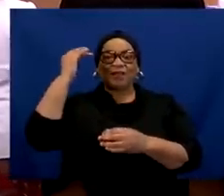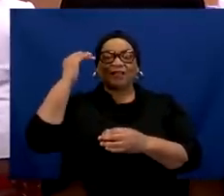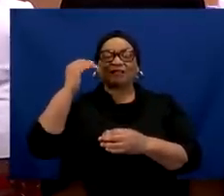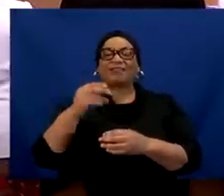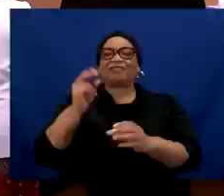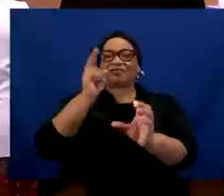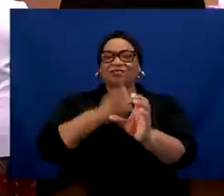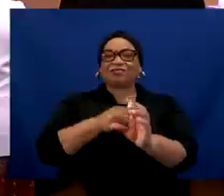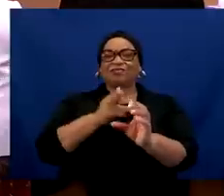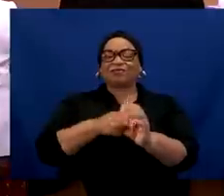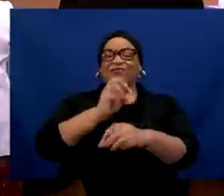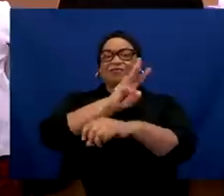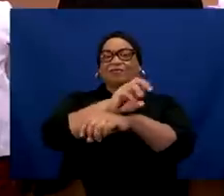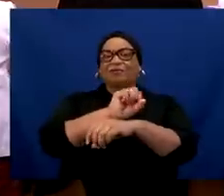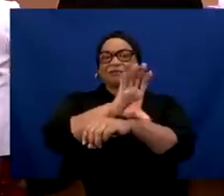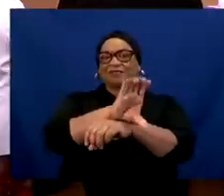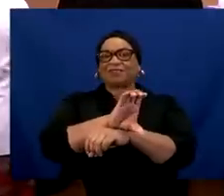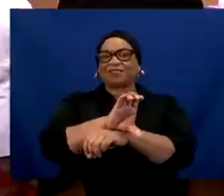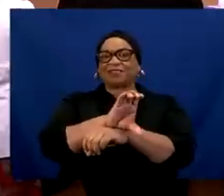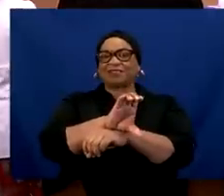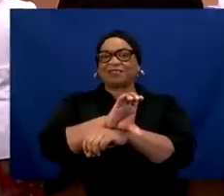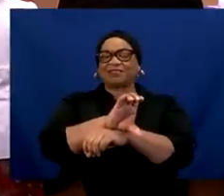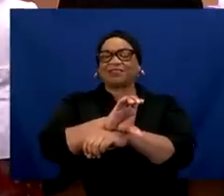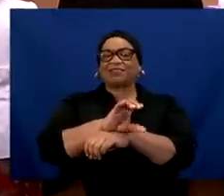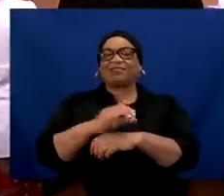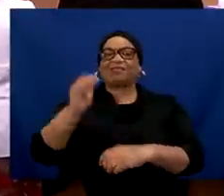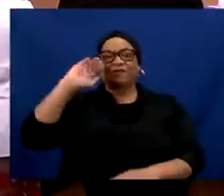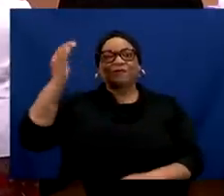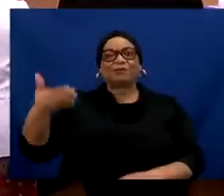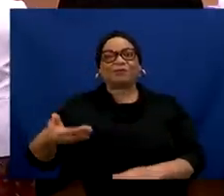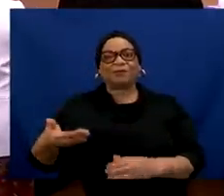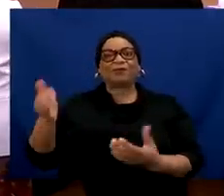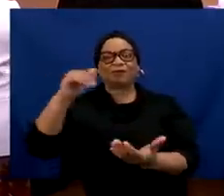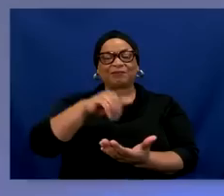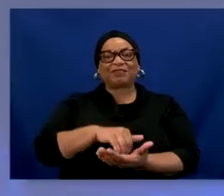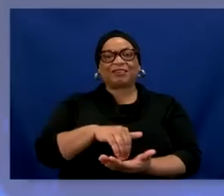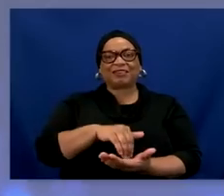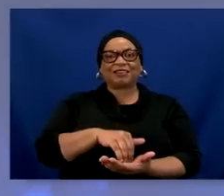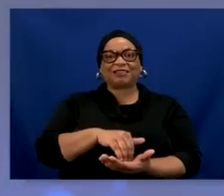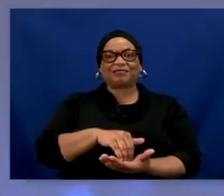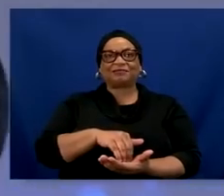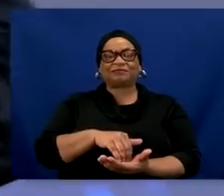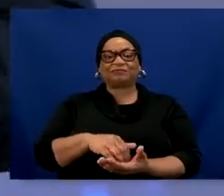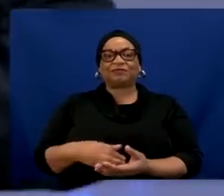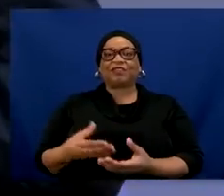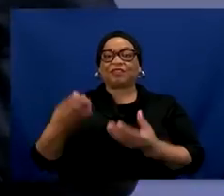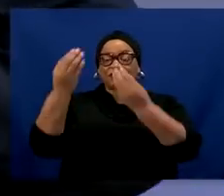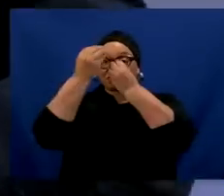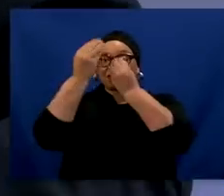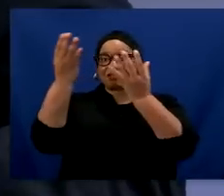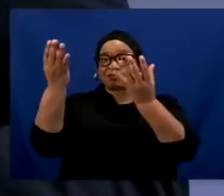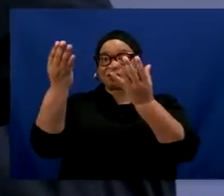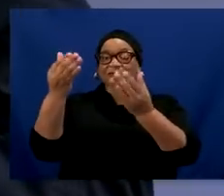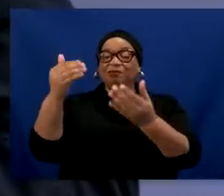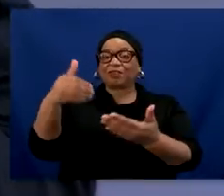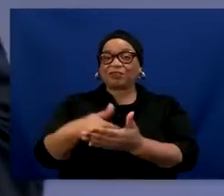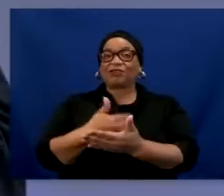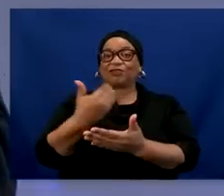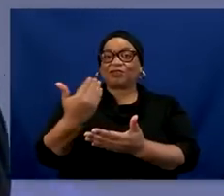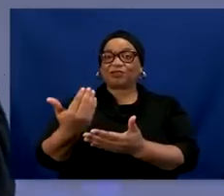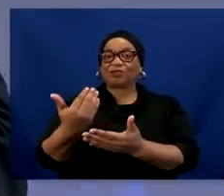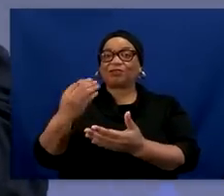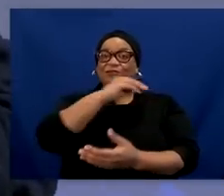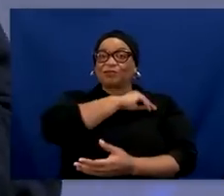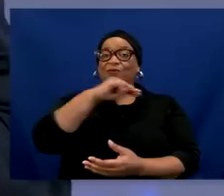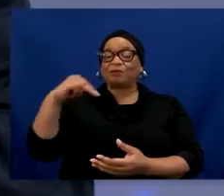known as Wheeler Avenue Baptist Church. On behalf of all of us, I say welcome again to our church family. You're going to get some information about what it means to be a new member of Wheeler Avenue